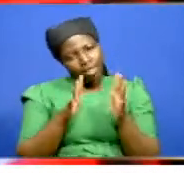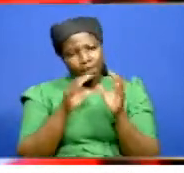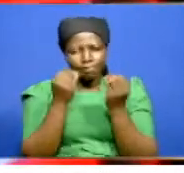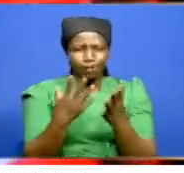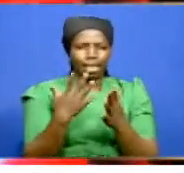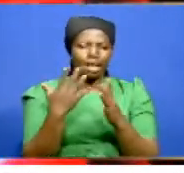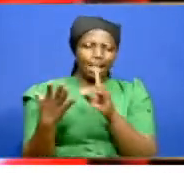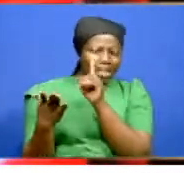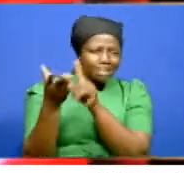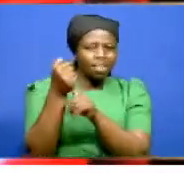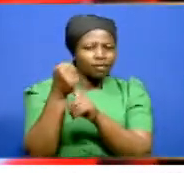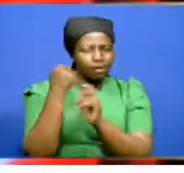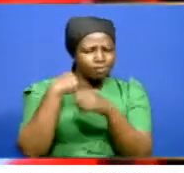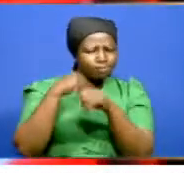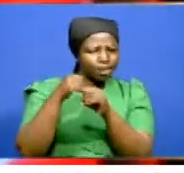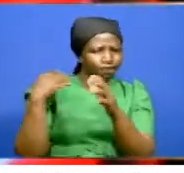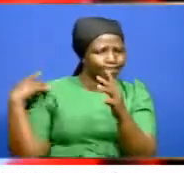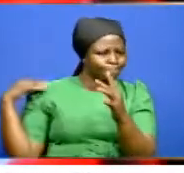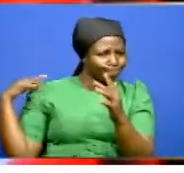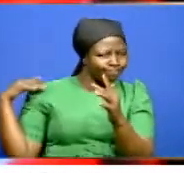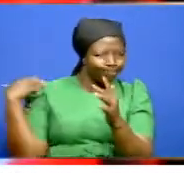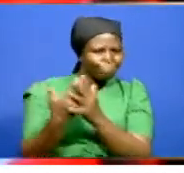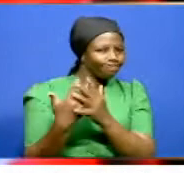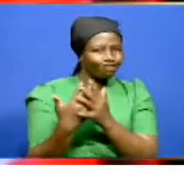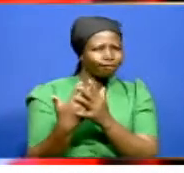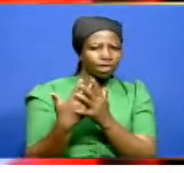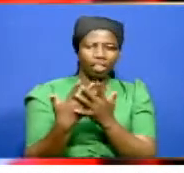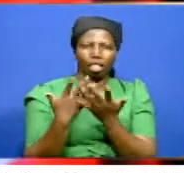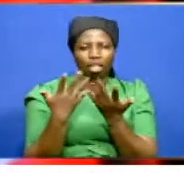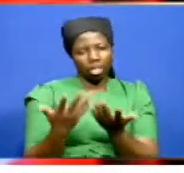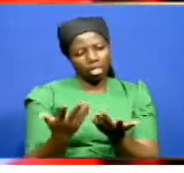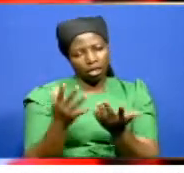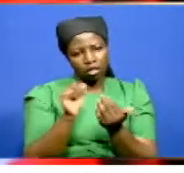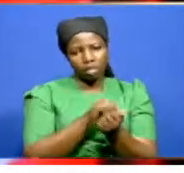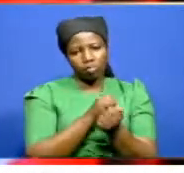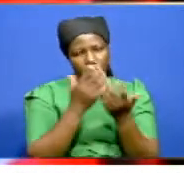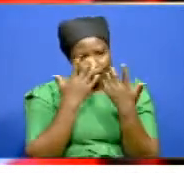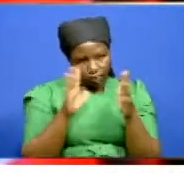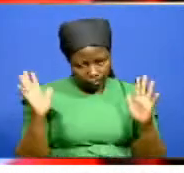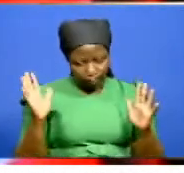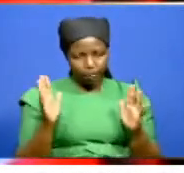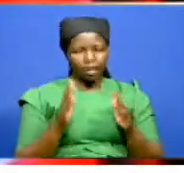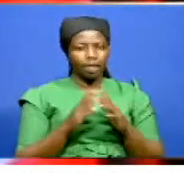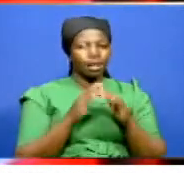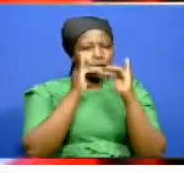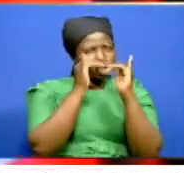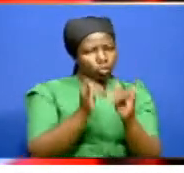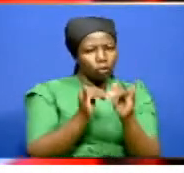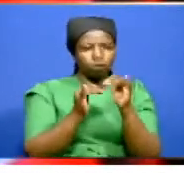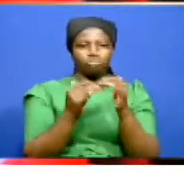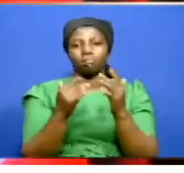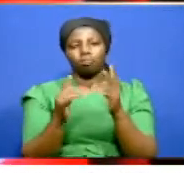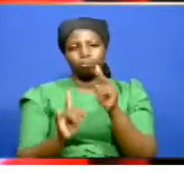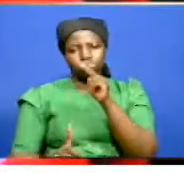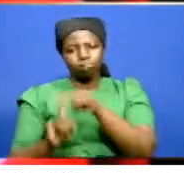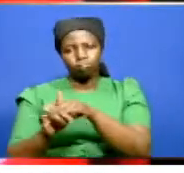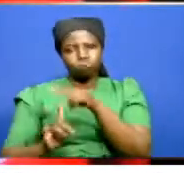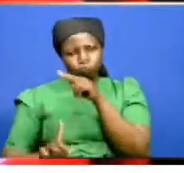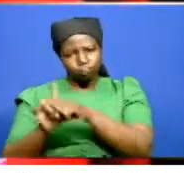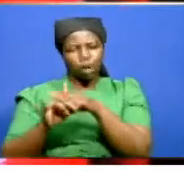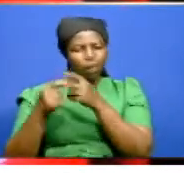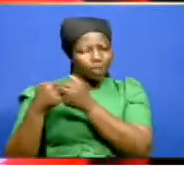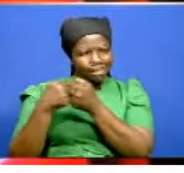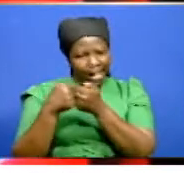had made over time eroded. New barriers and challenges emerged with the